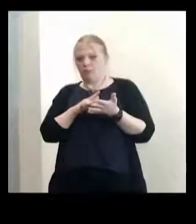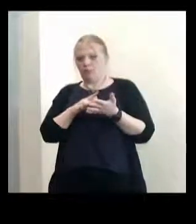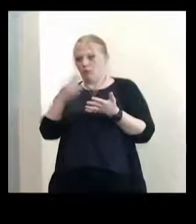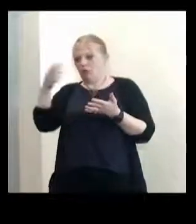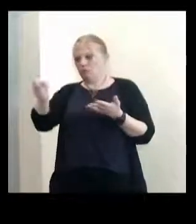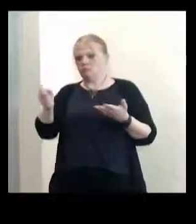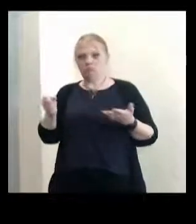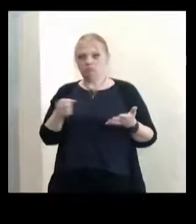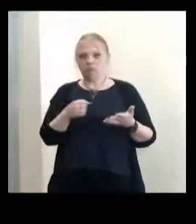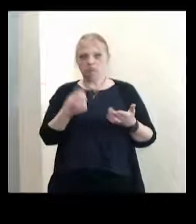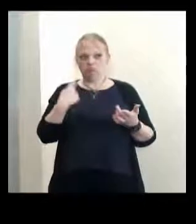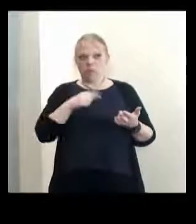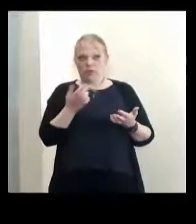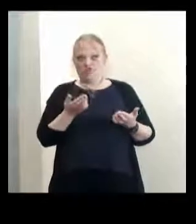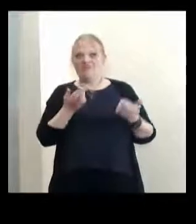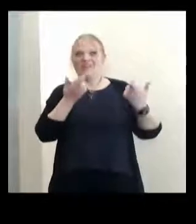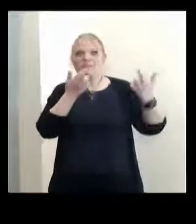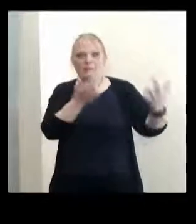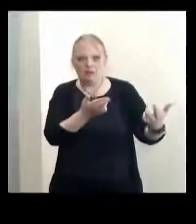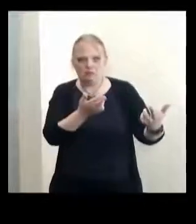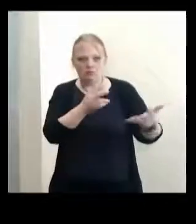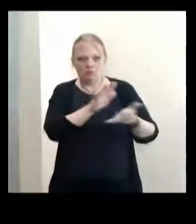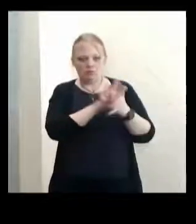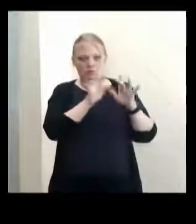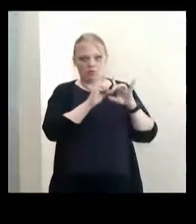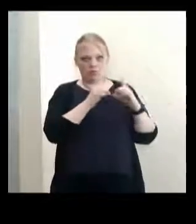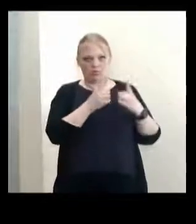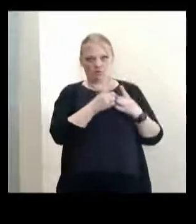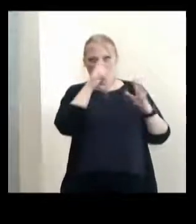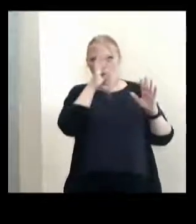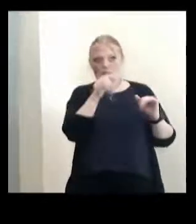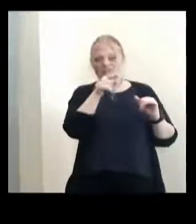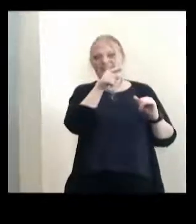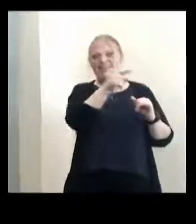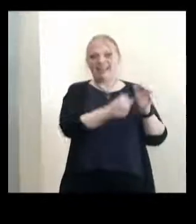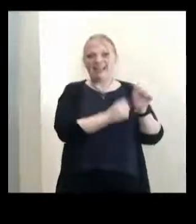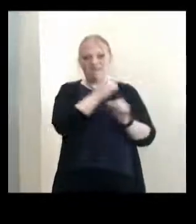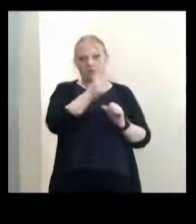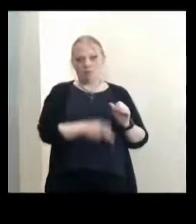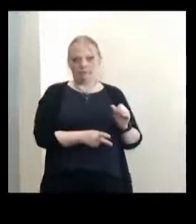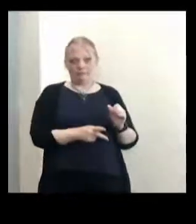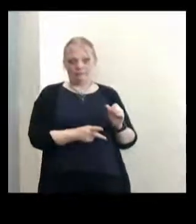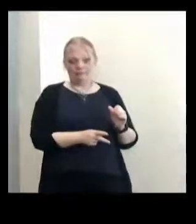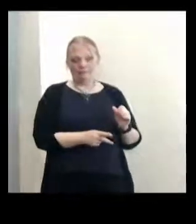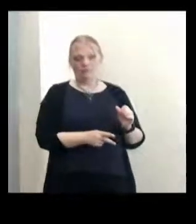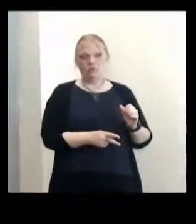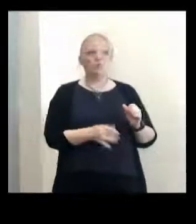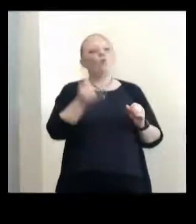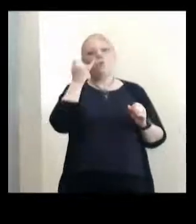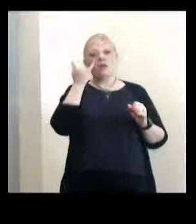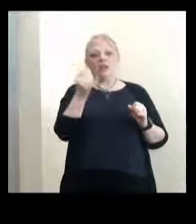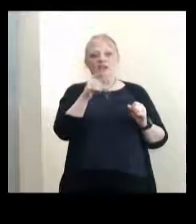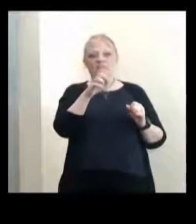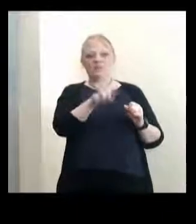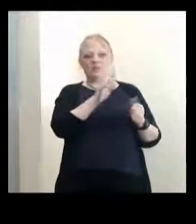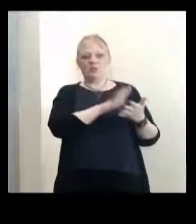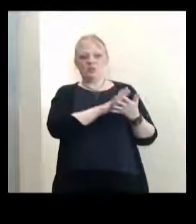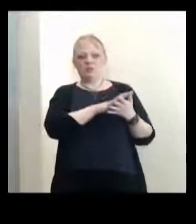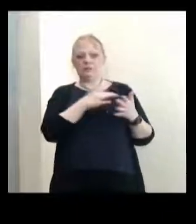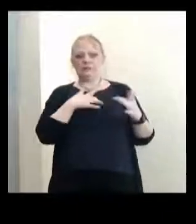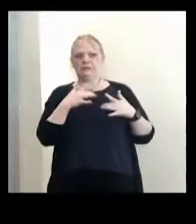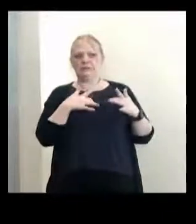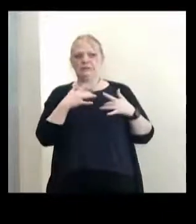we make that recommendation to the school district, and hopefully they follow up on it. So if there is a school of concern, actions taken